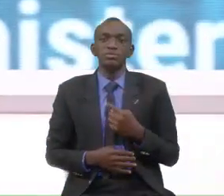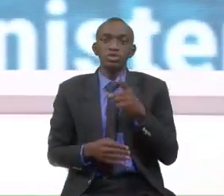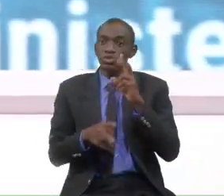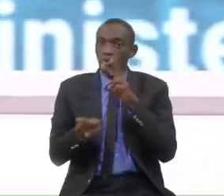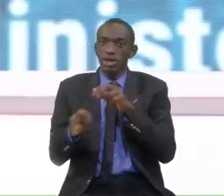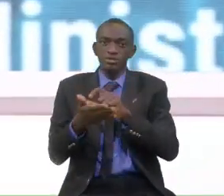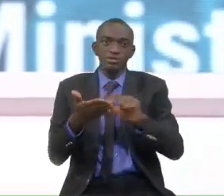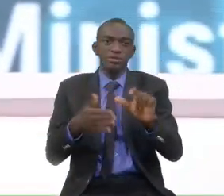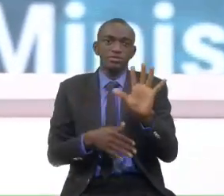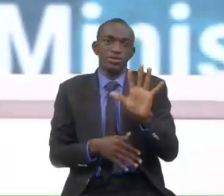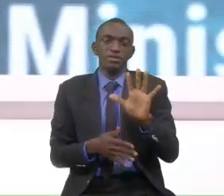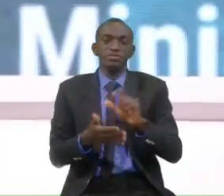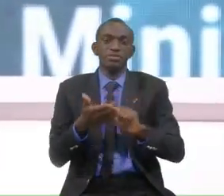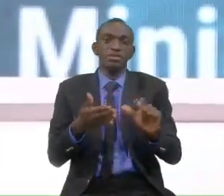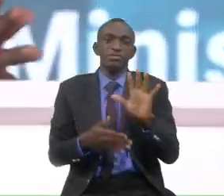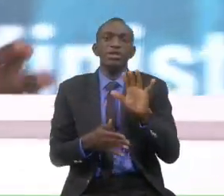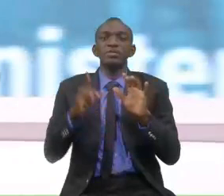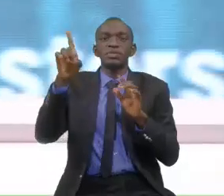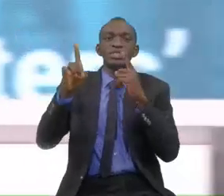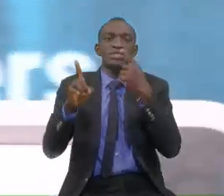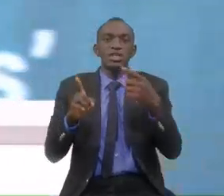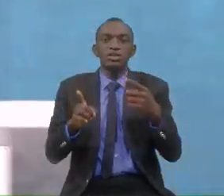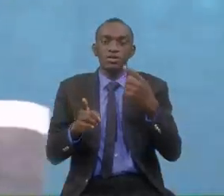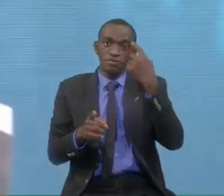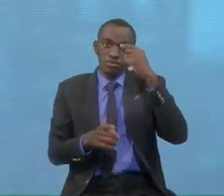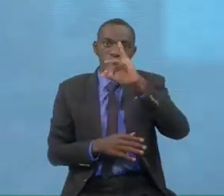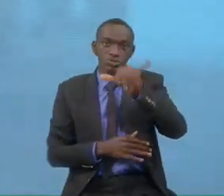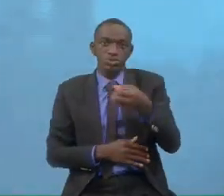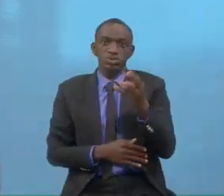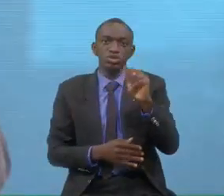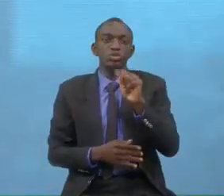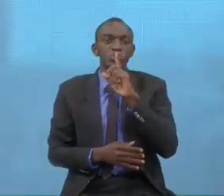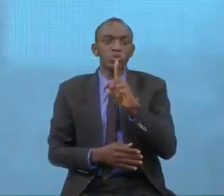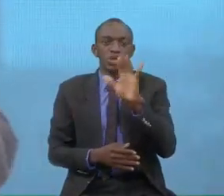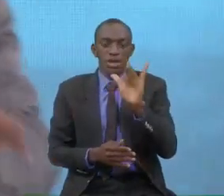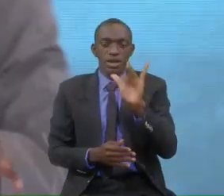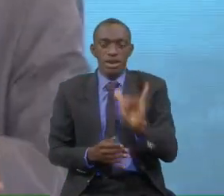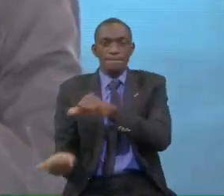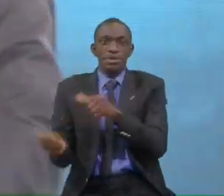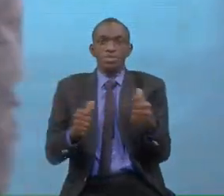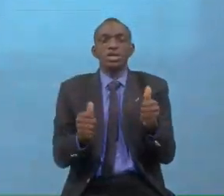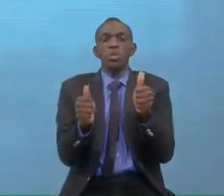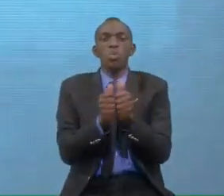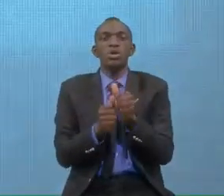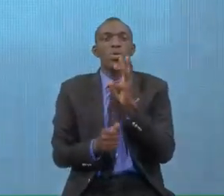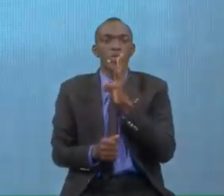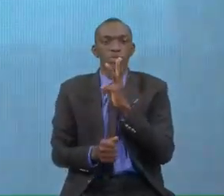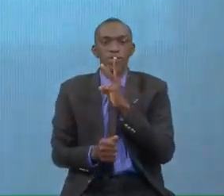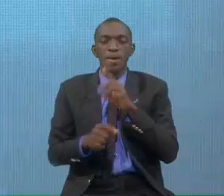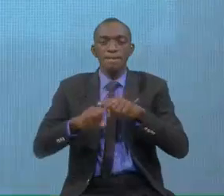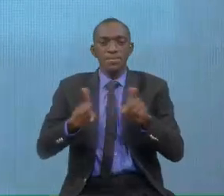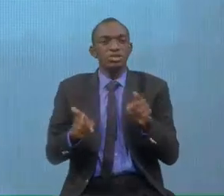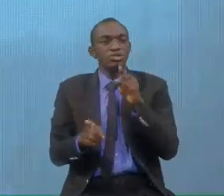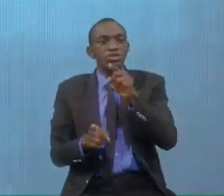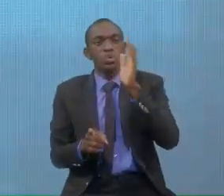5. In verse 5 it says, for John truly baptized with water, but ye shall